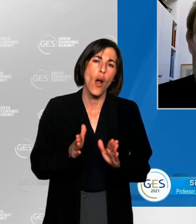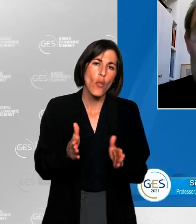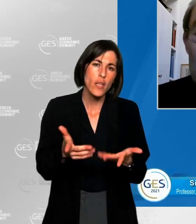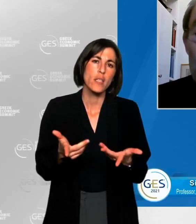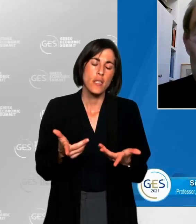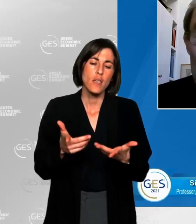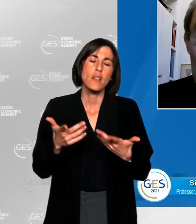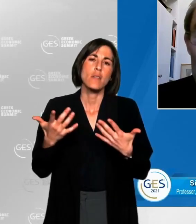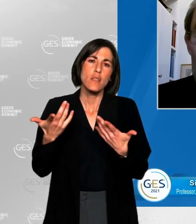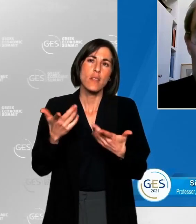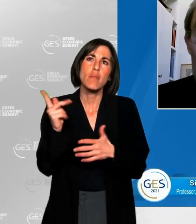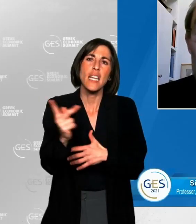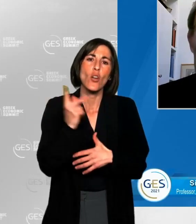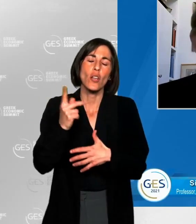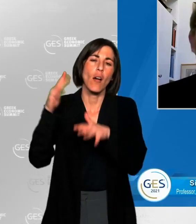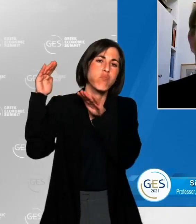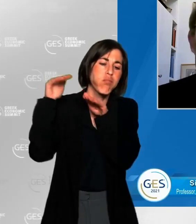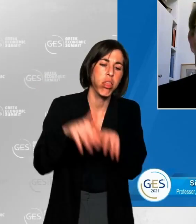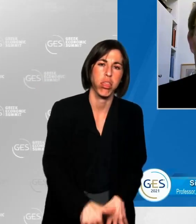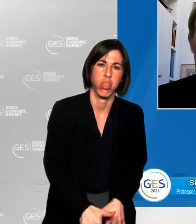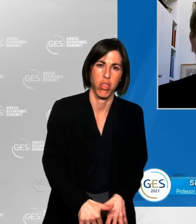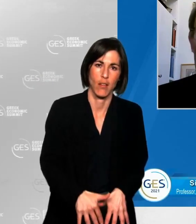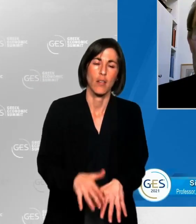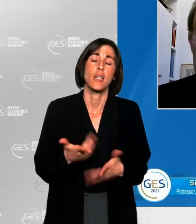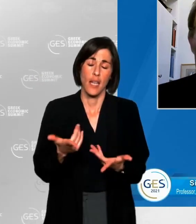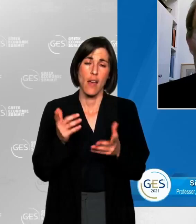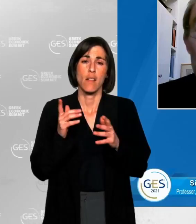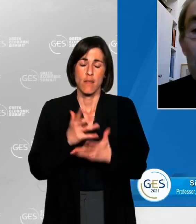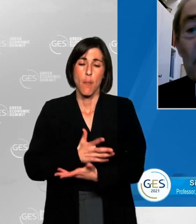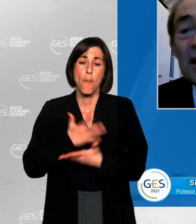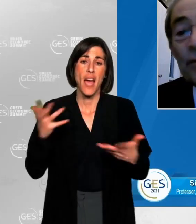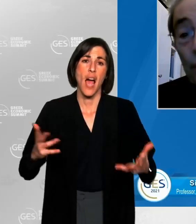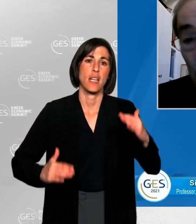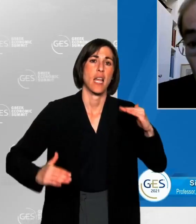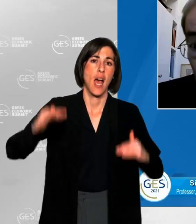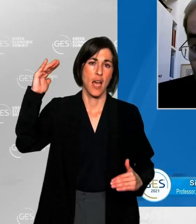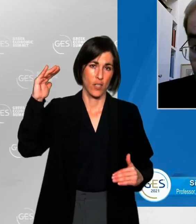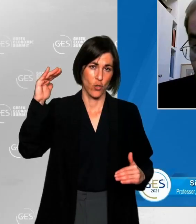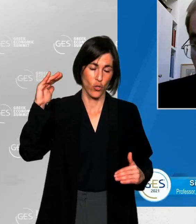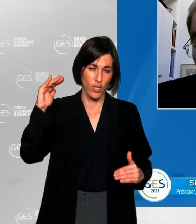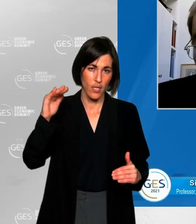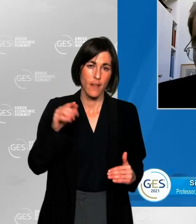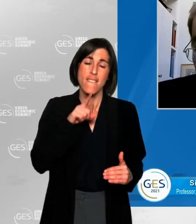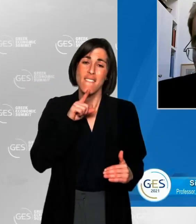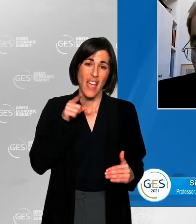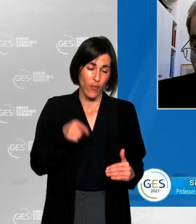and extremely high inequalities, which is what should be avoided if we want it to be